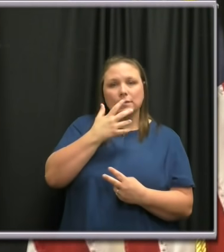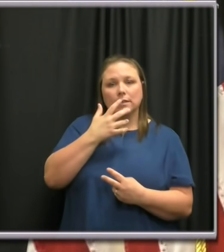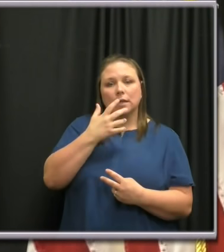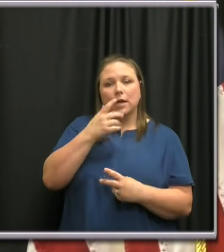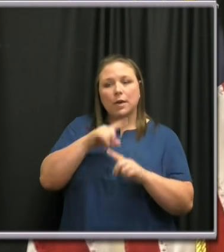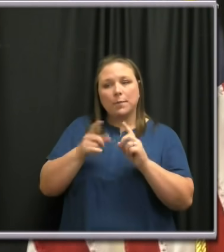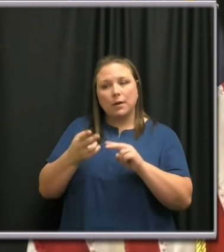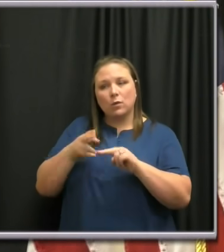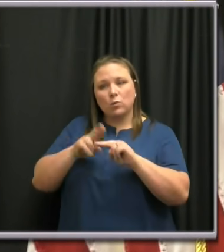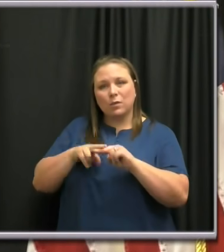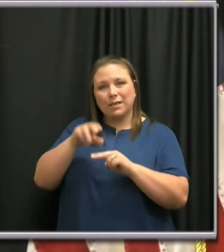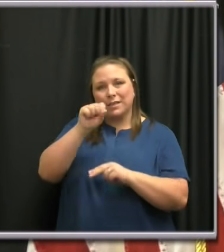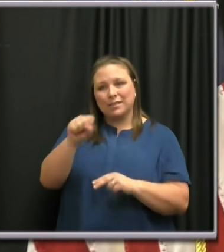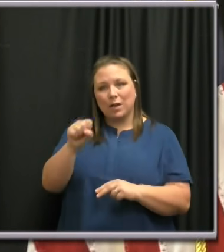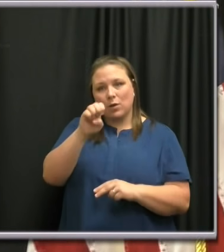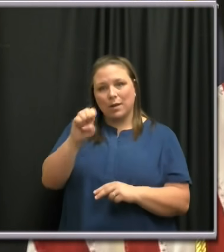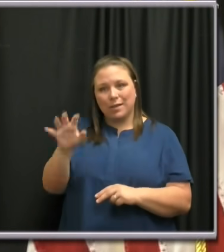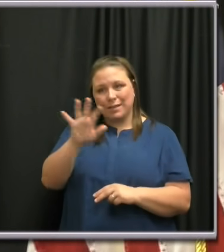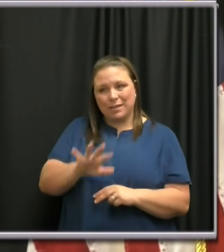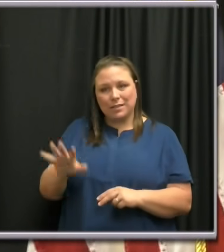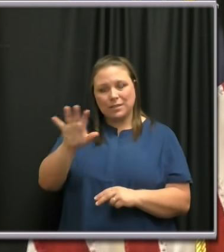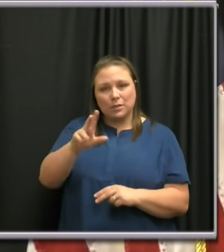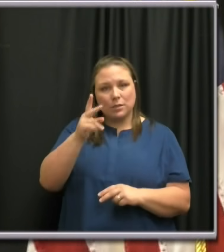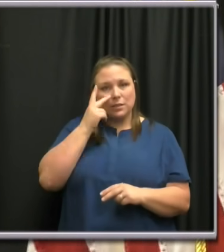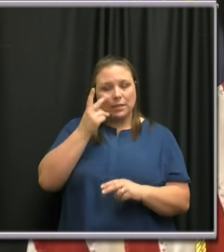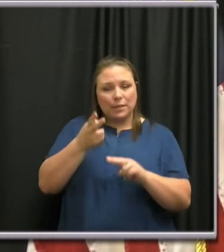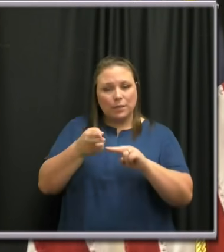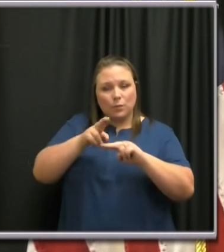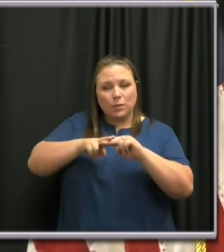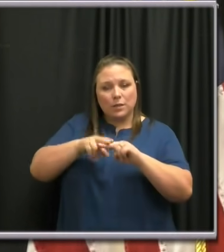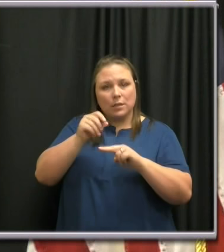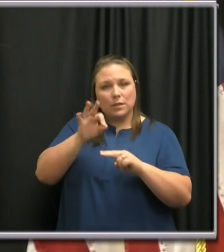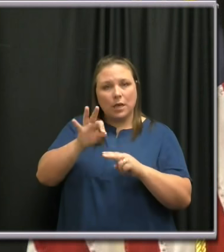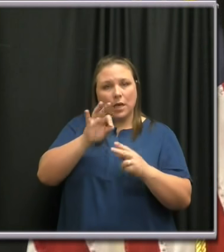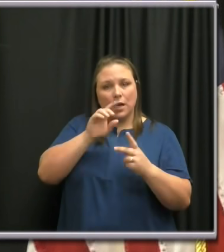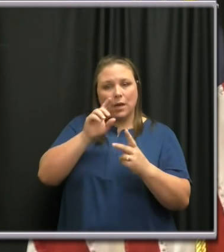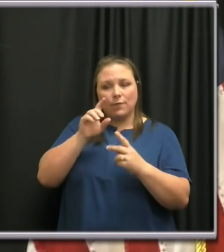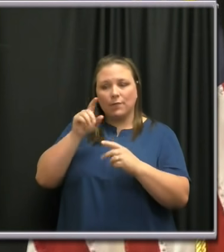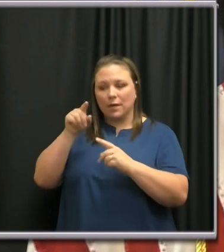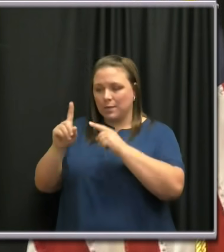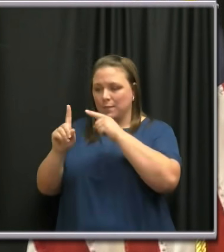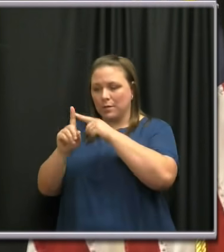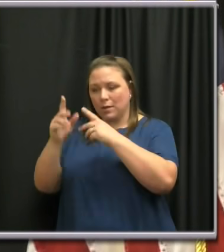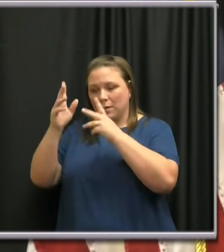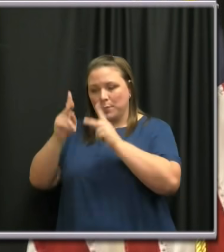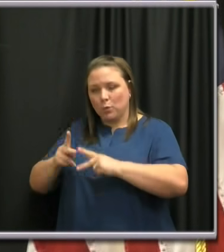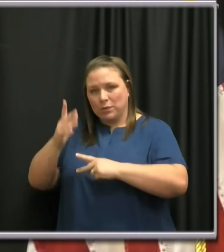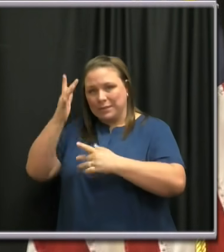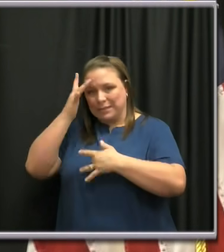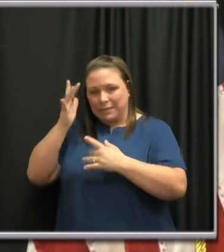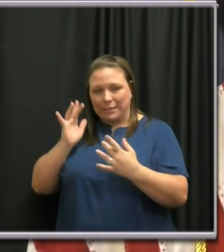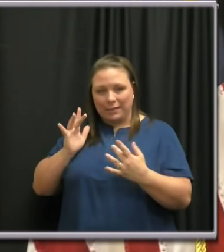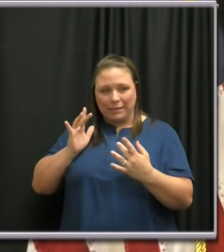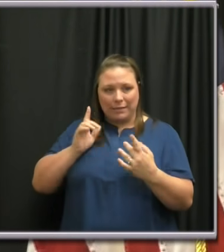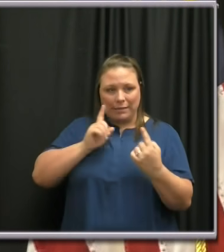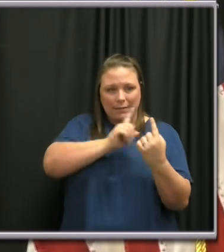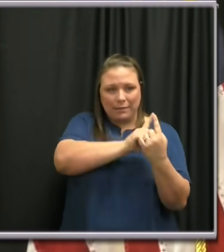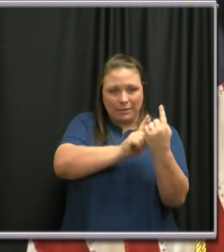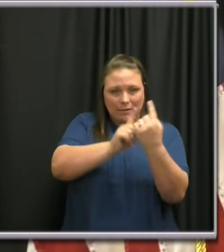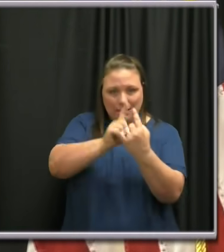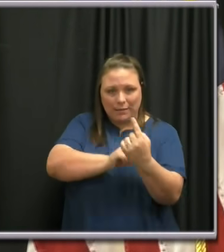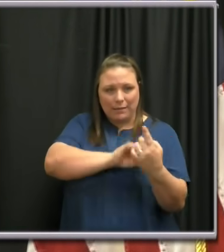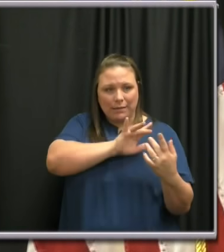increase in the Southeast area. Are you seeing an increase in the contact tracing within the diverse community or immigrant